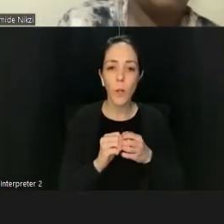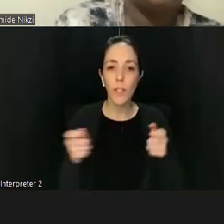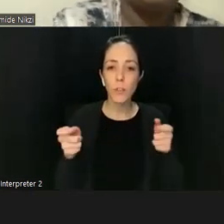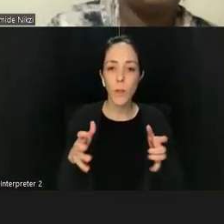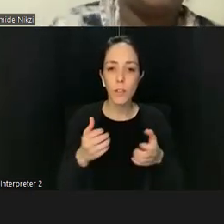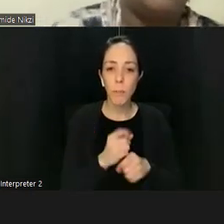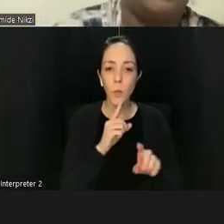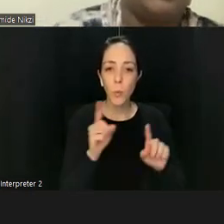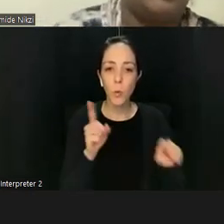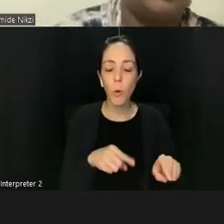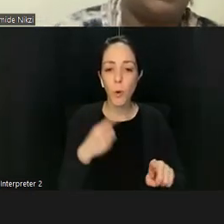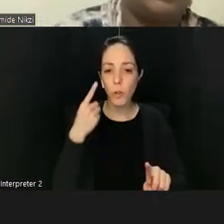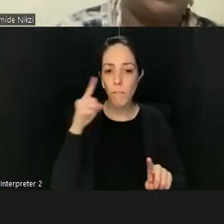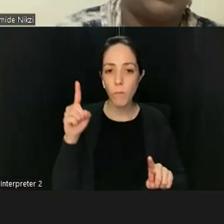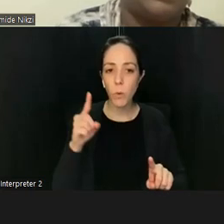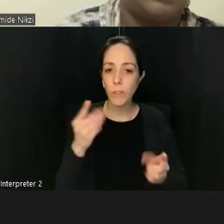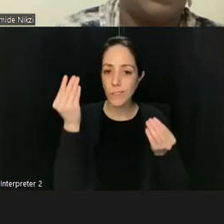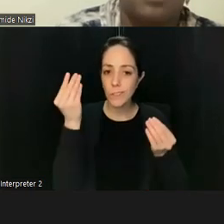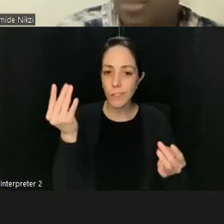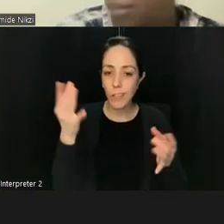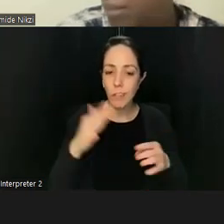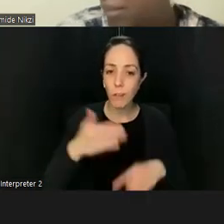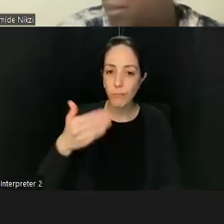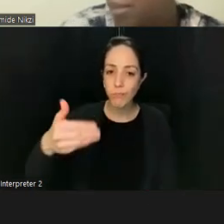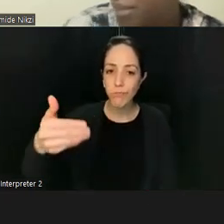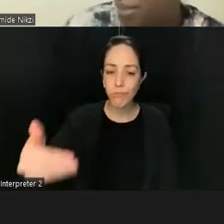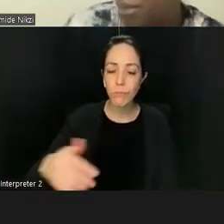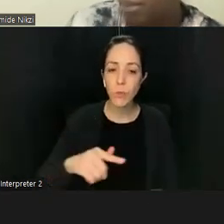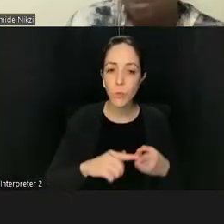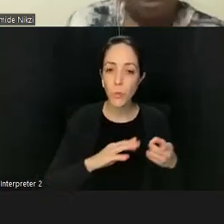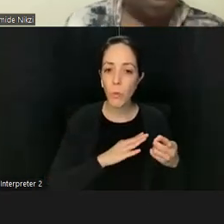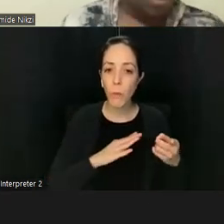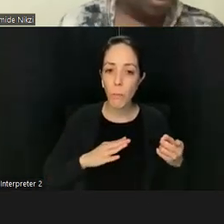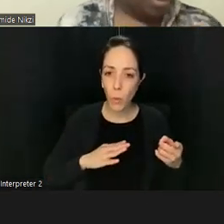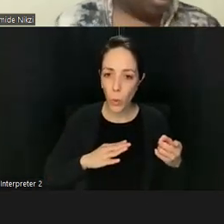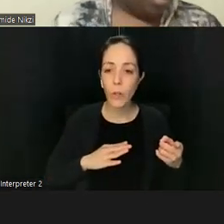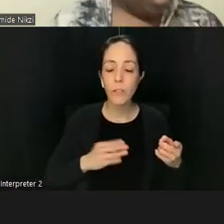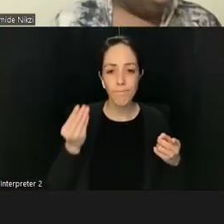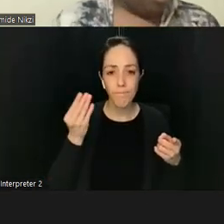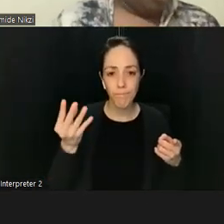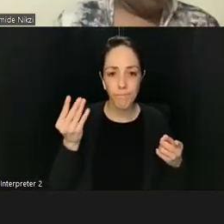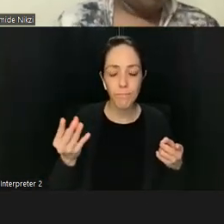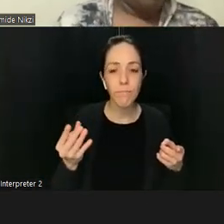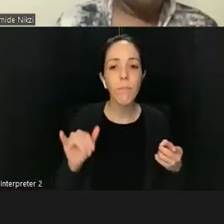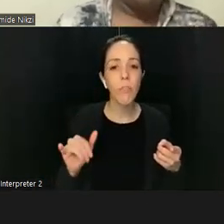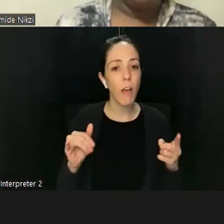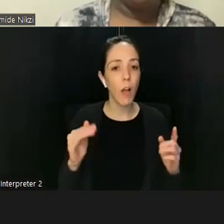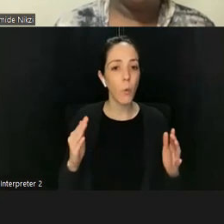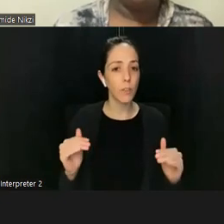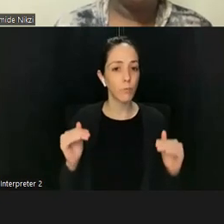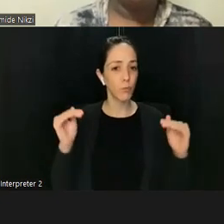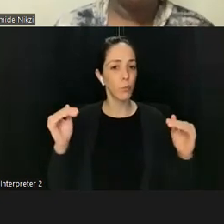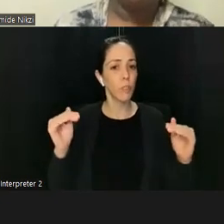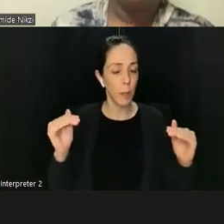about the monthly or about the data on a regular basis to the board that staff pointed out was moved up. Commissioner